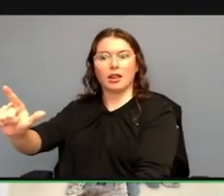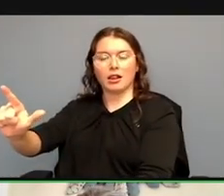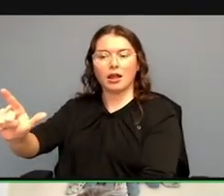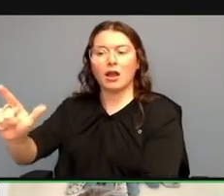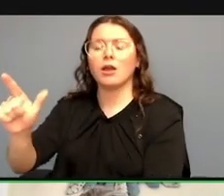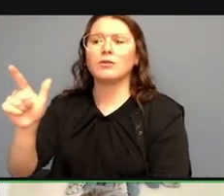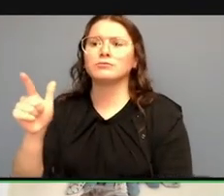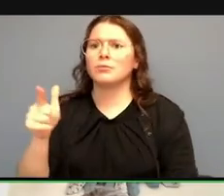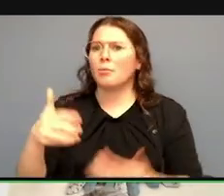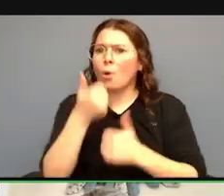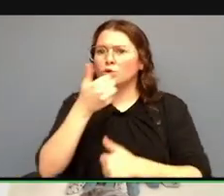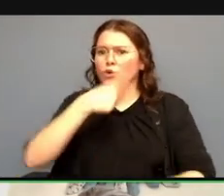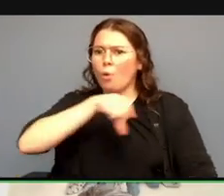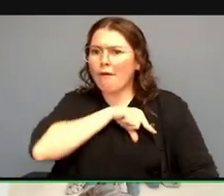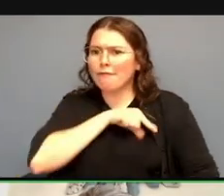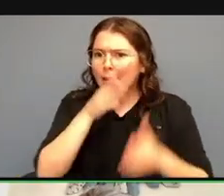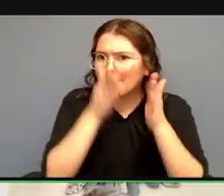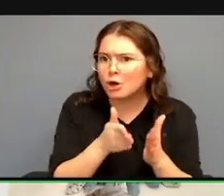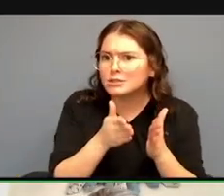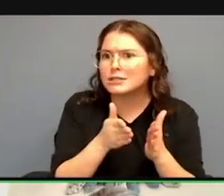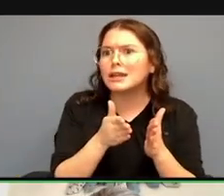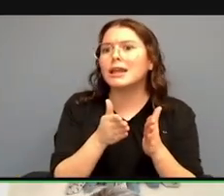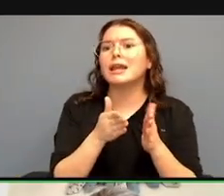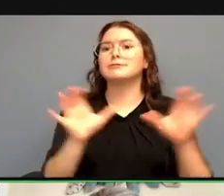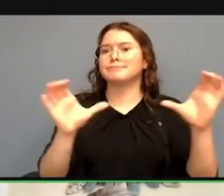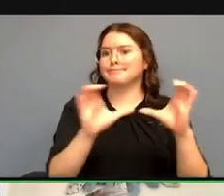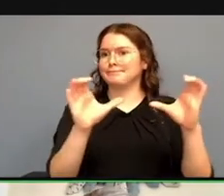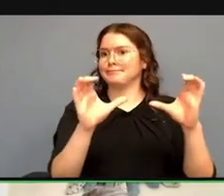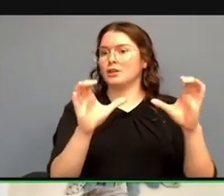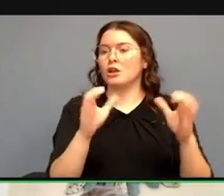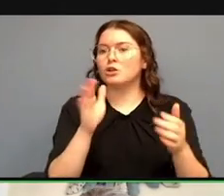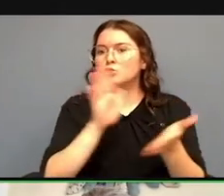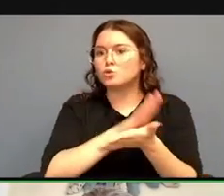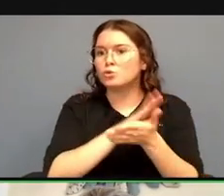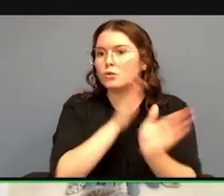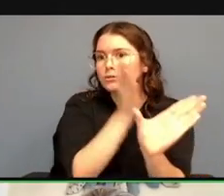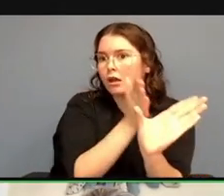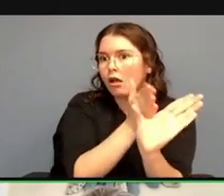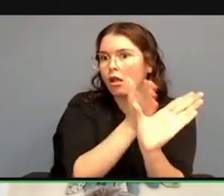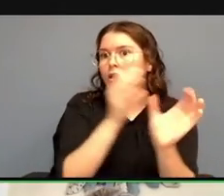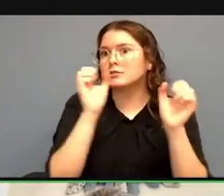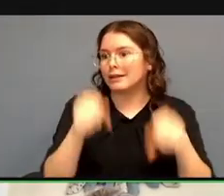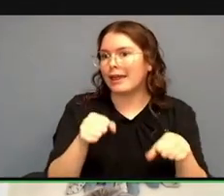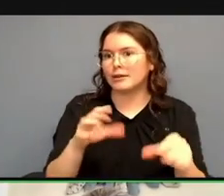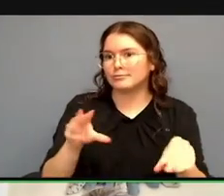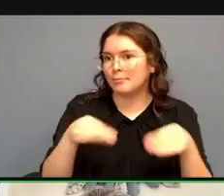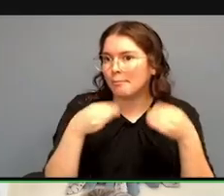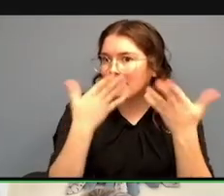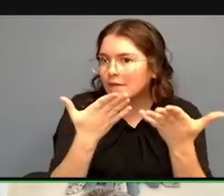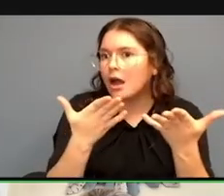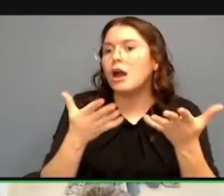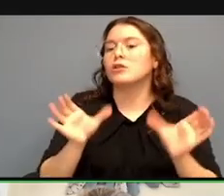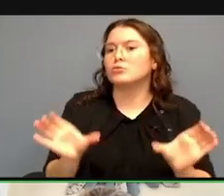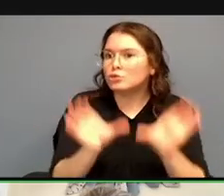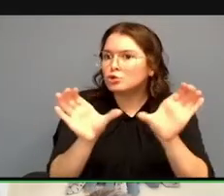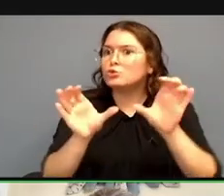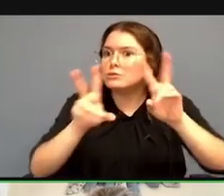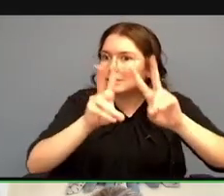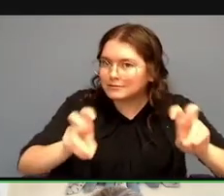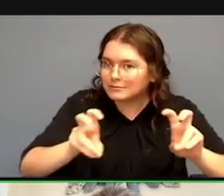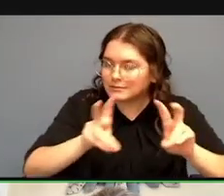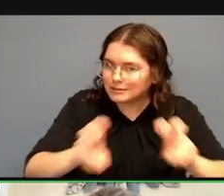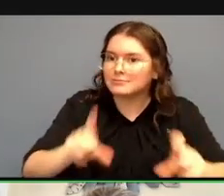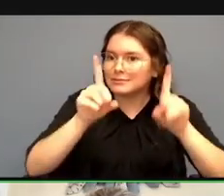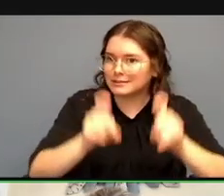most qualified person would be a credentialed school psychologist who can administer the tests in American